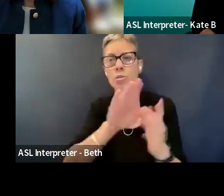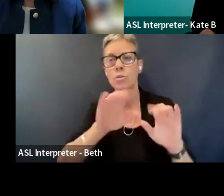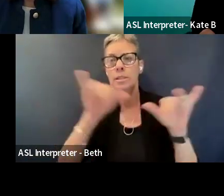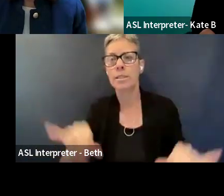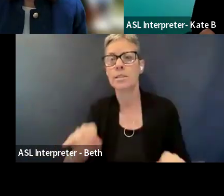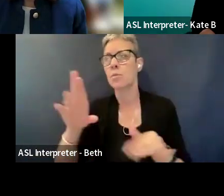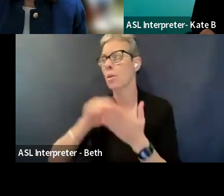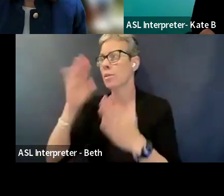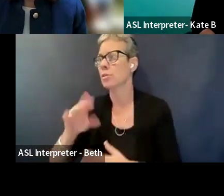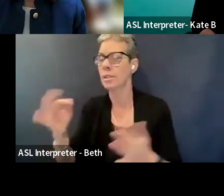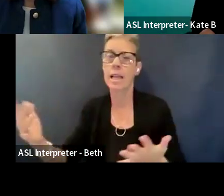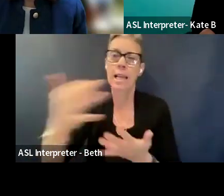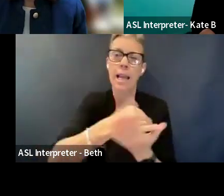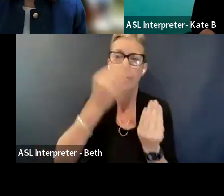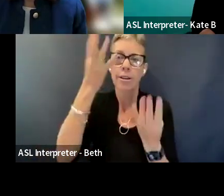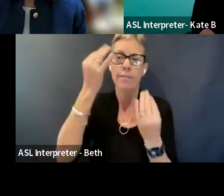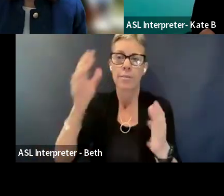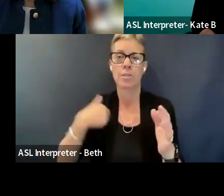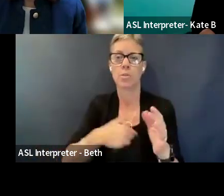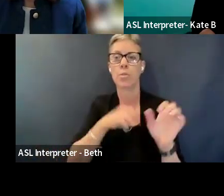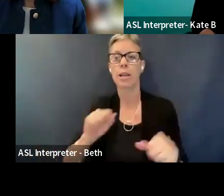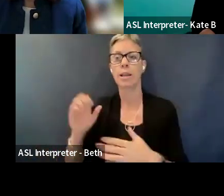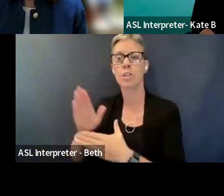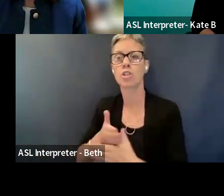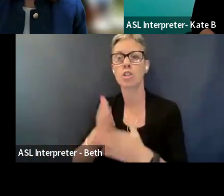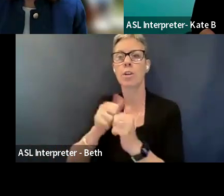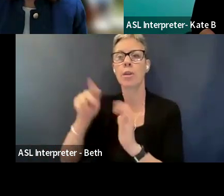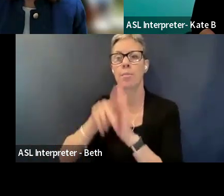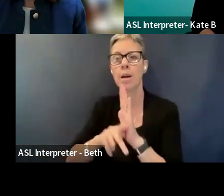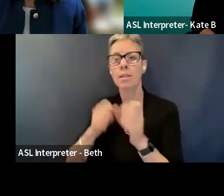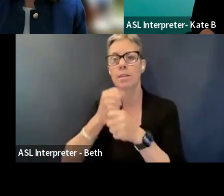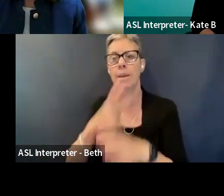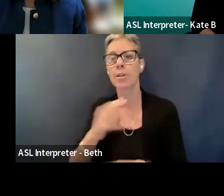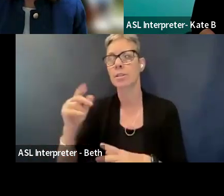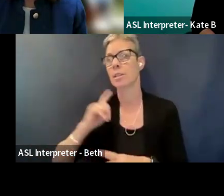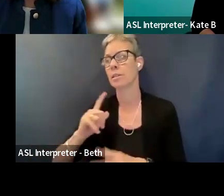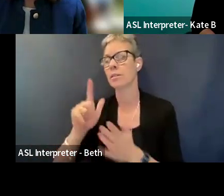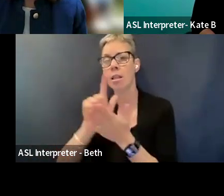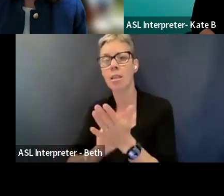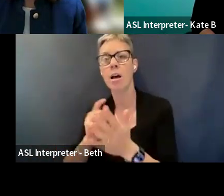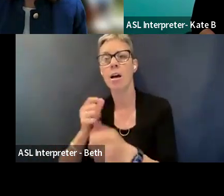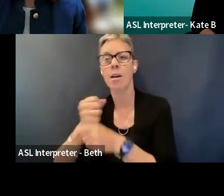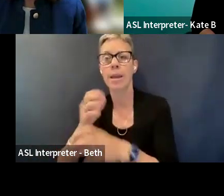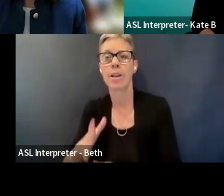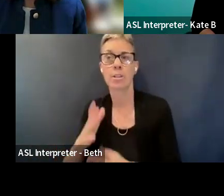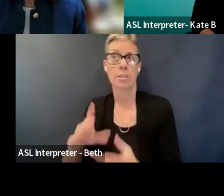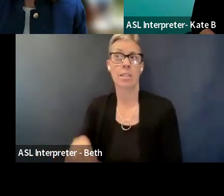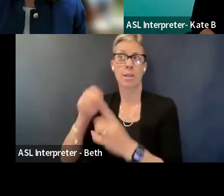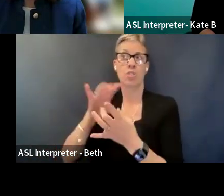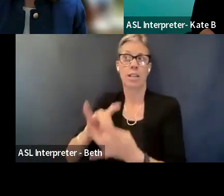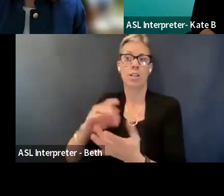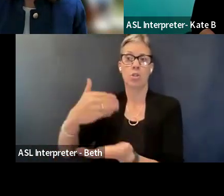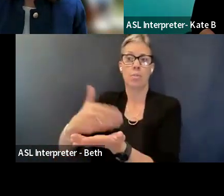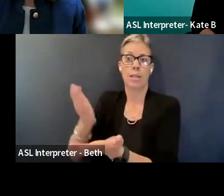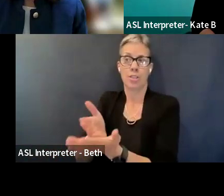lot of input that we can share with policymakers and lawmakers, and especially as budget concerns come up and are starting